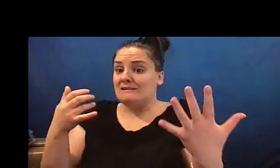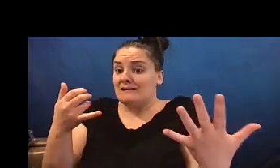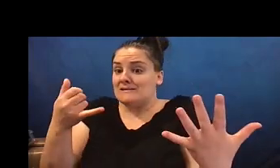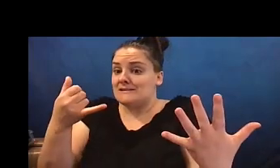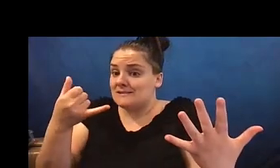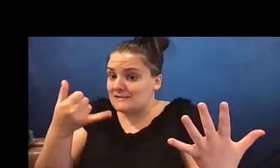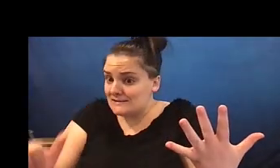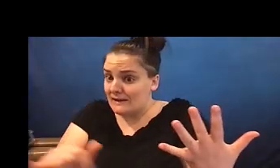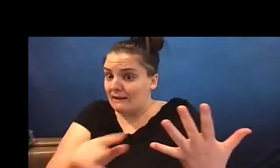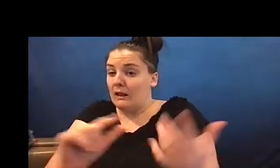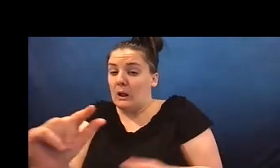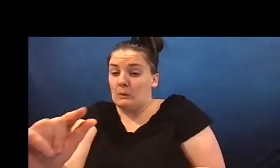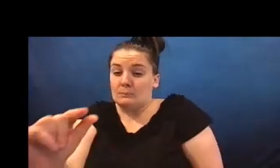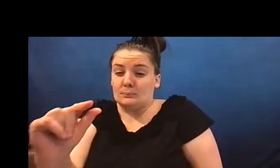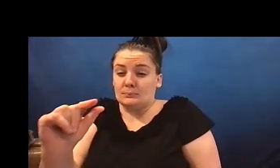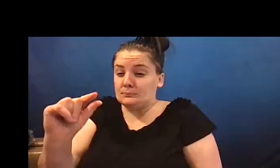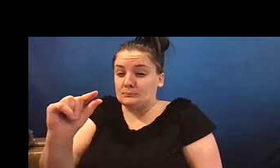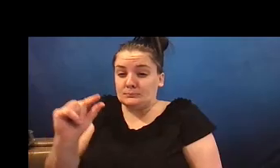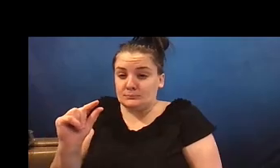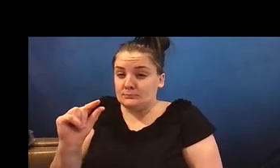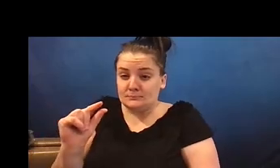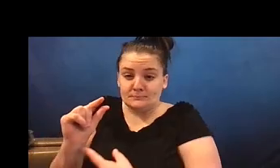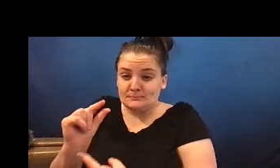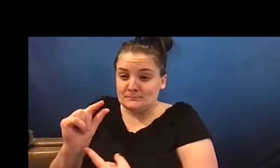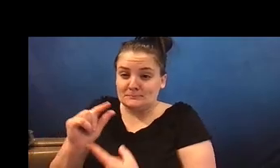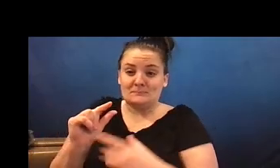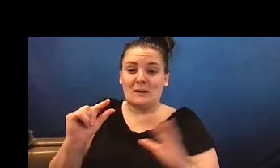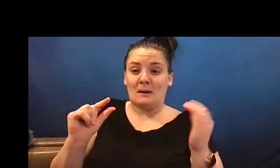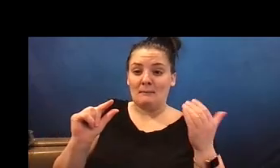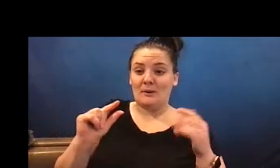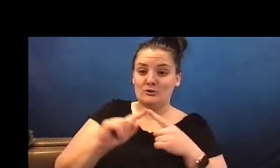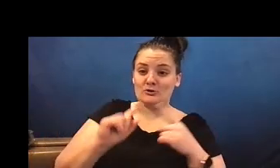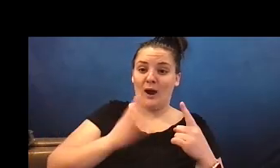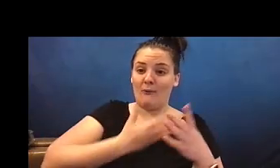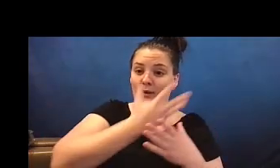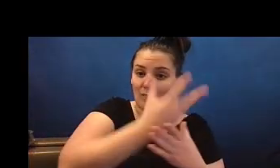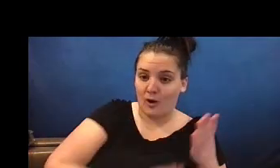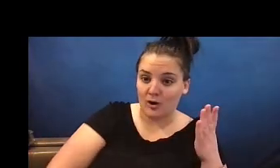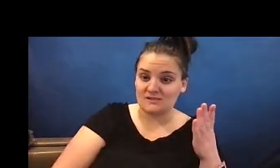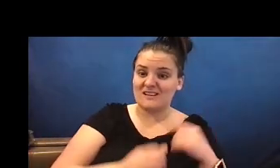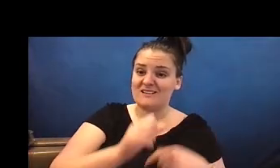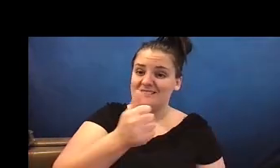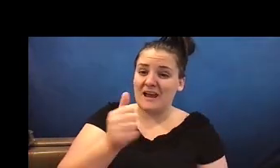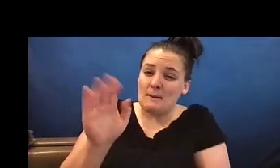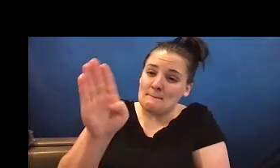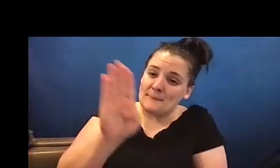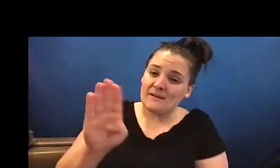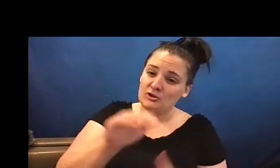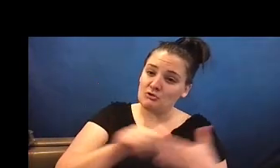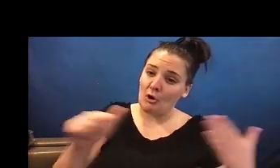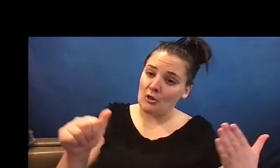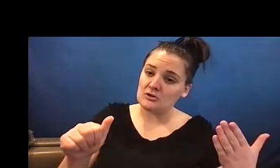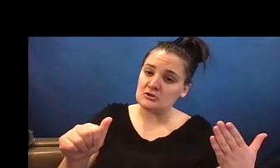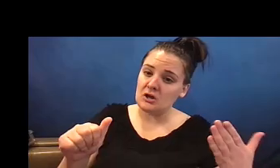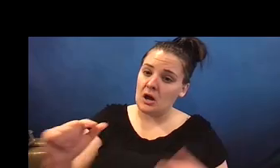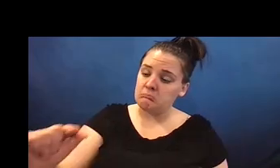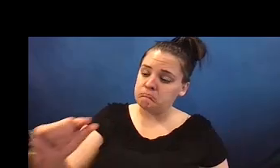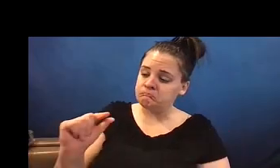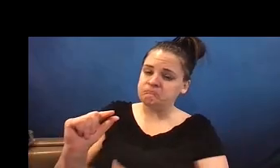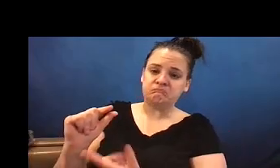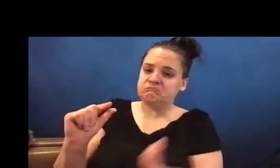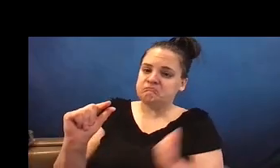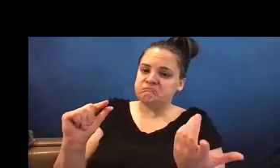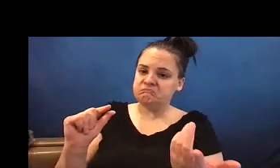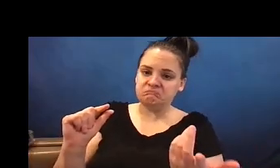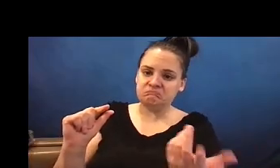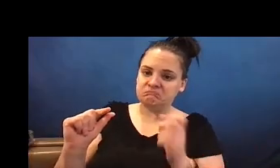the loss to the state that we're going to experience over the next 5 years. It is not $10 billion. And so we're going to have to, again,